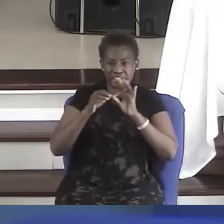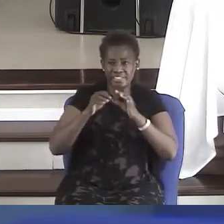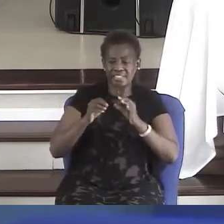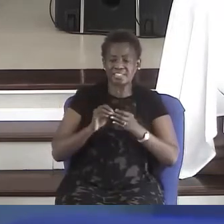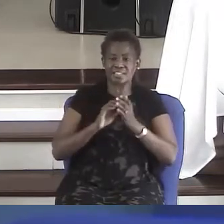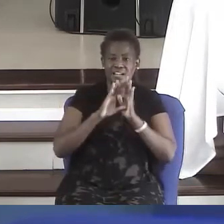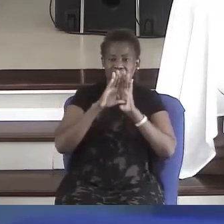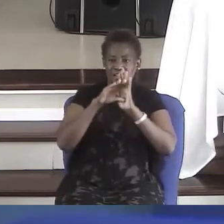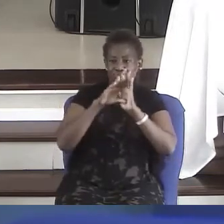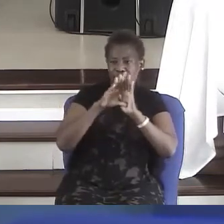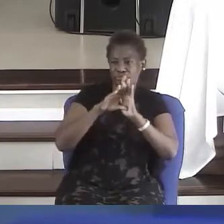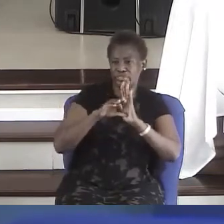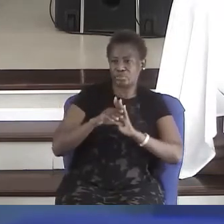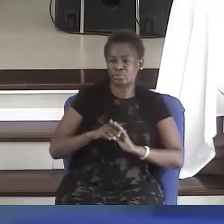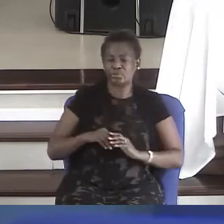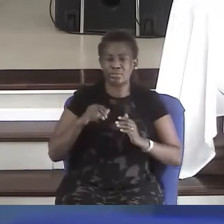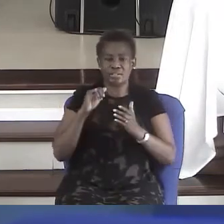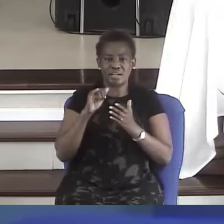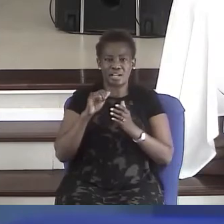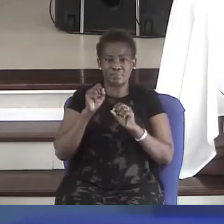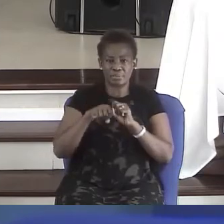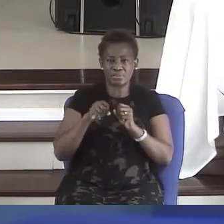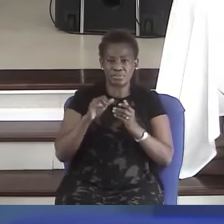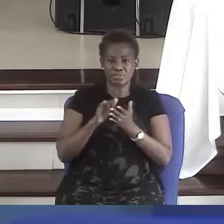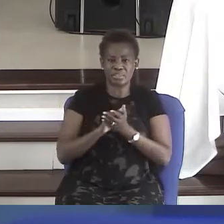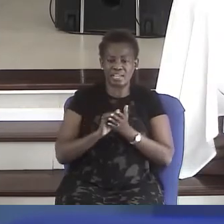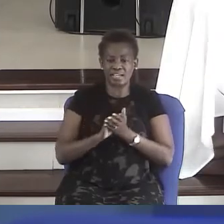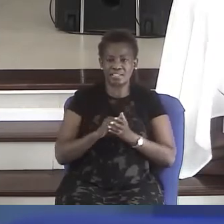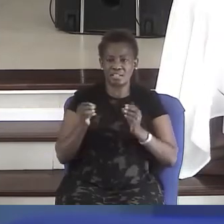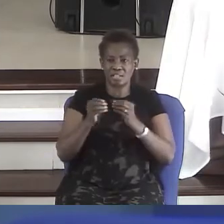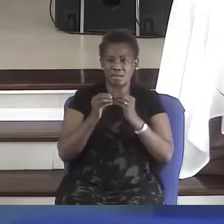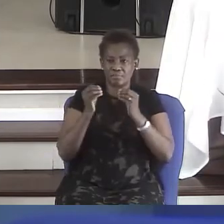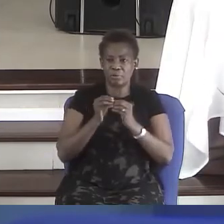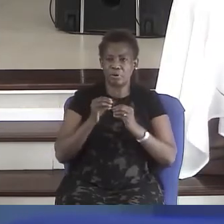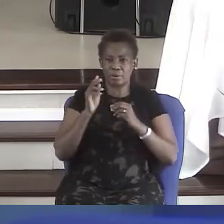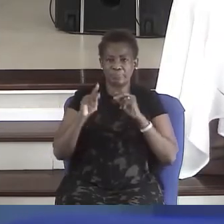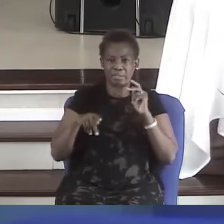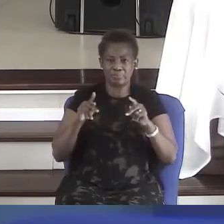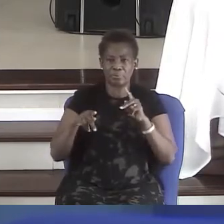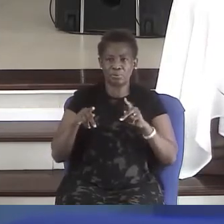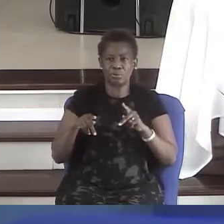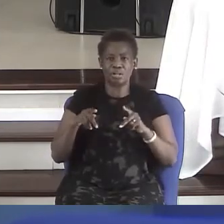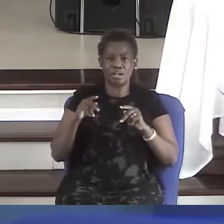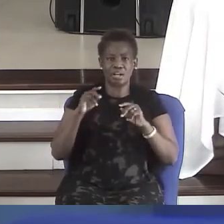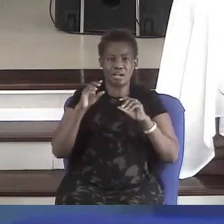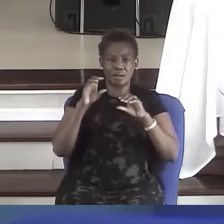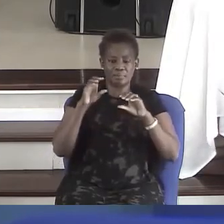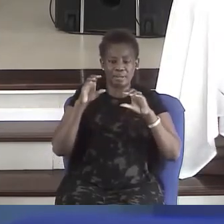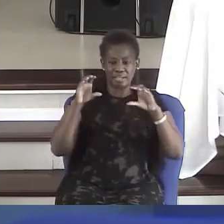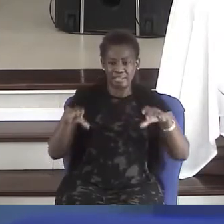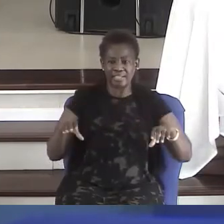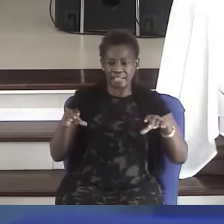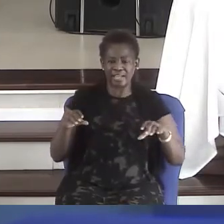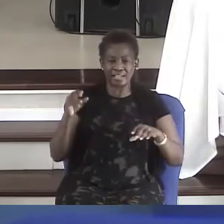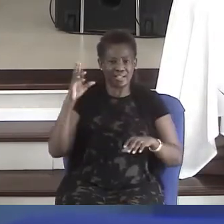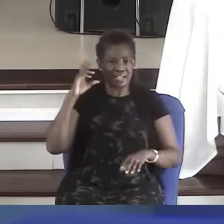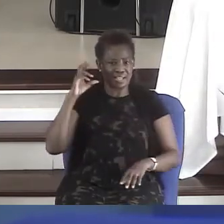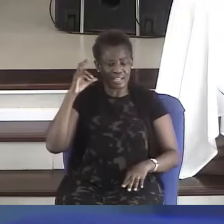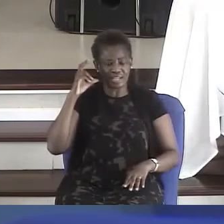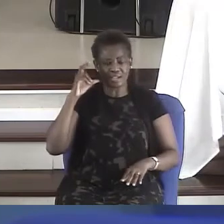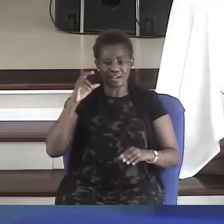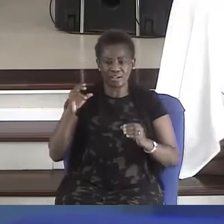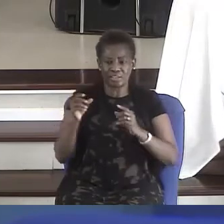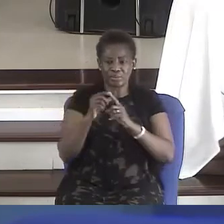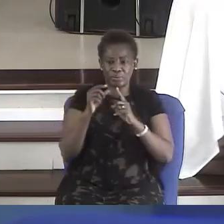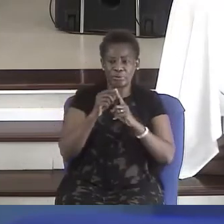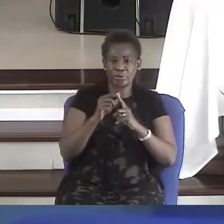As Pastor reminded us, he took us through so many scriptures and shows how they all interlink. And it's all